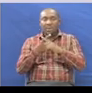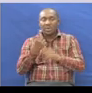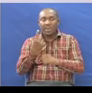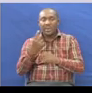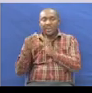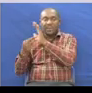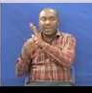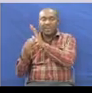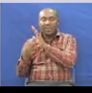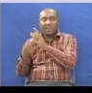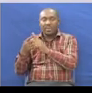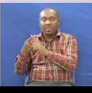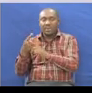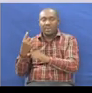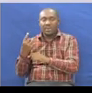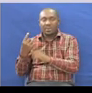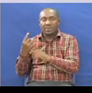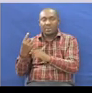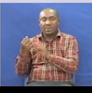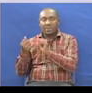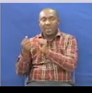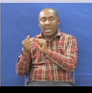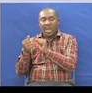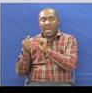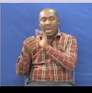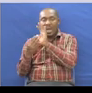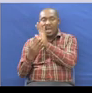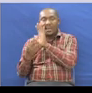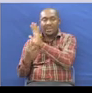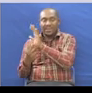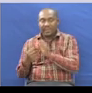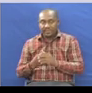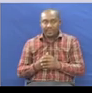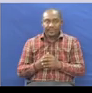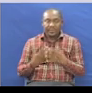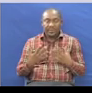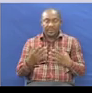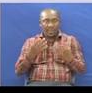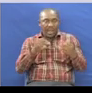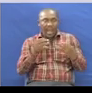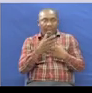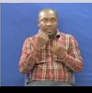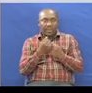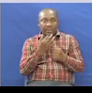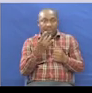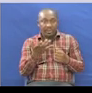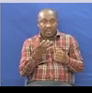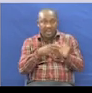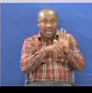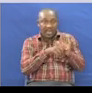1, that is 96. How do you get those two numbers whose sum is negative